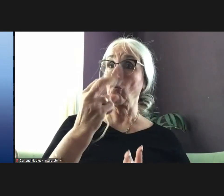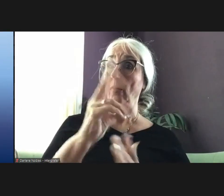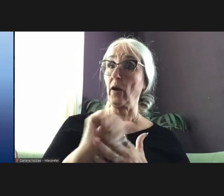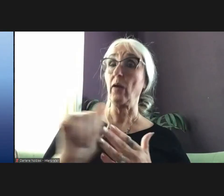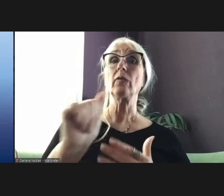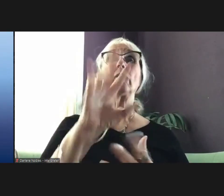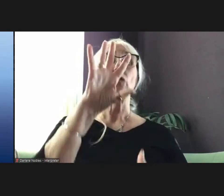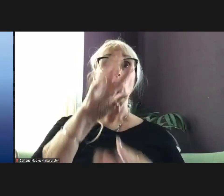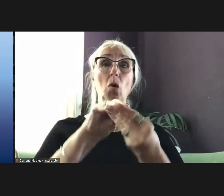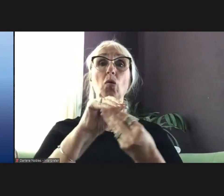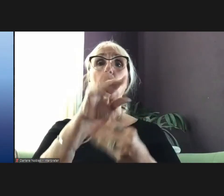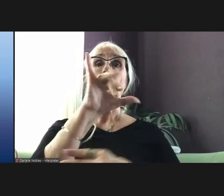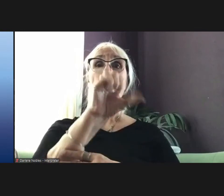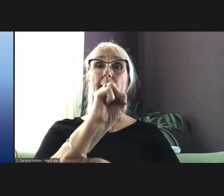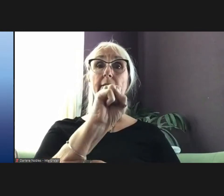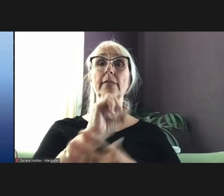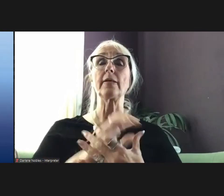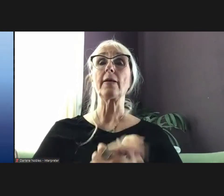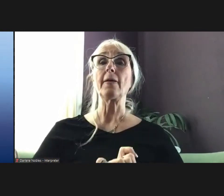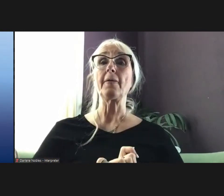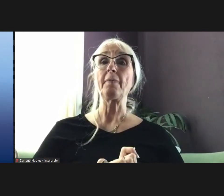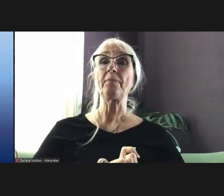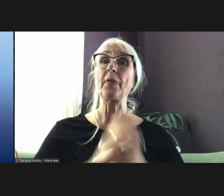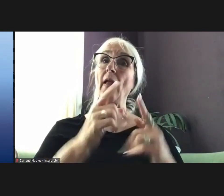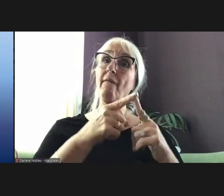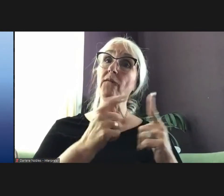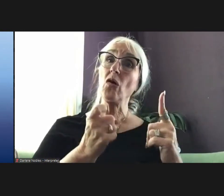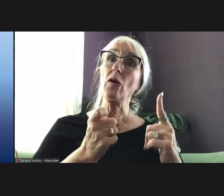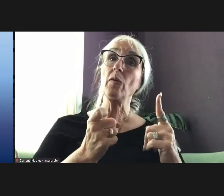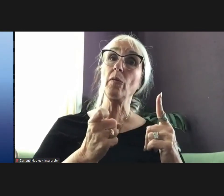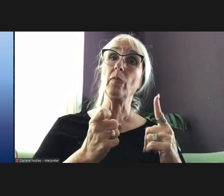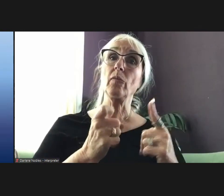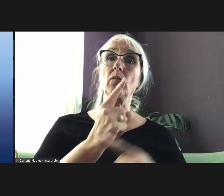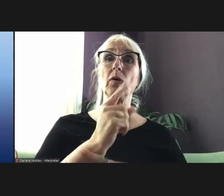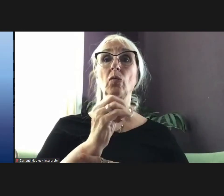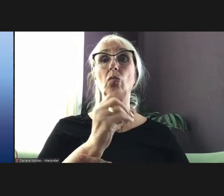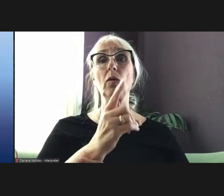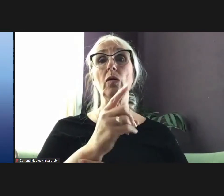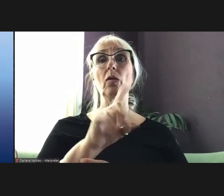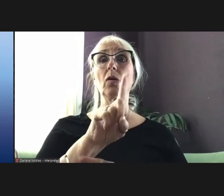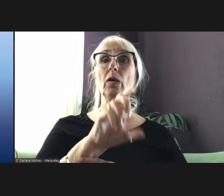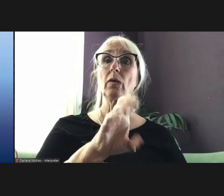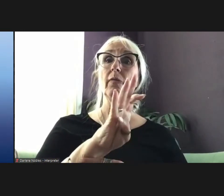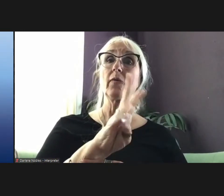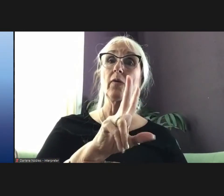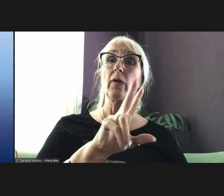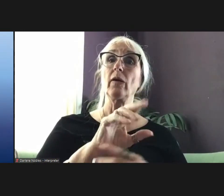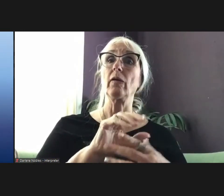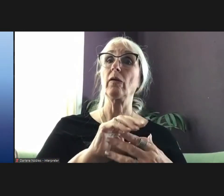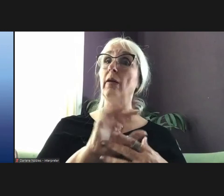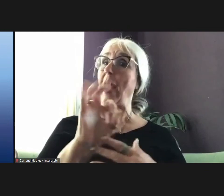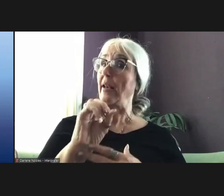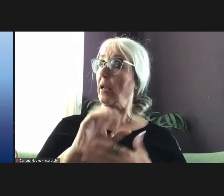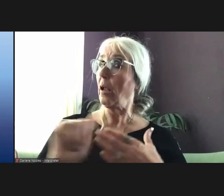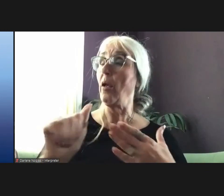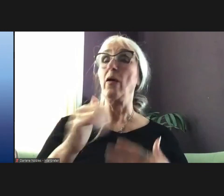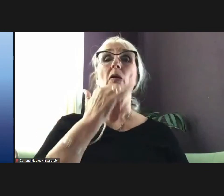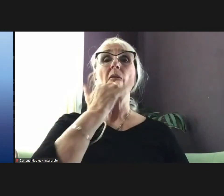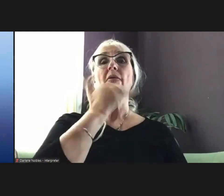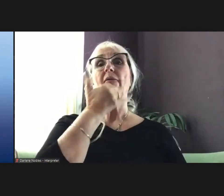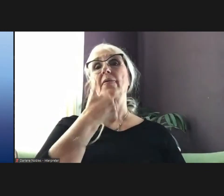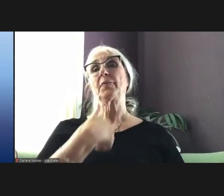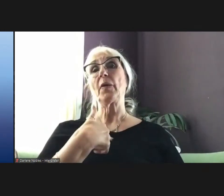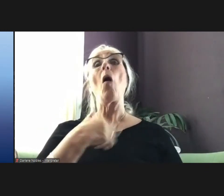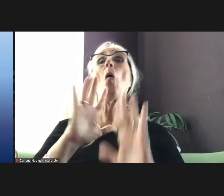total, yes, sir. What is from Fund 101, $143,090? That's my error. Okay, that is,